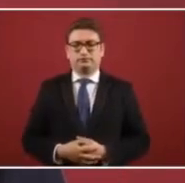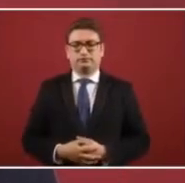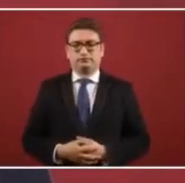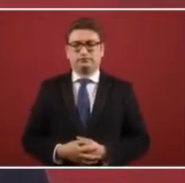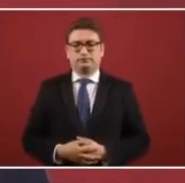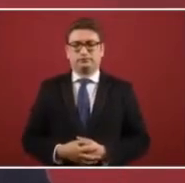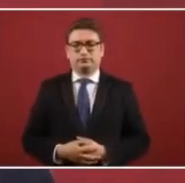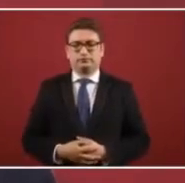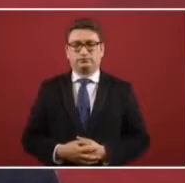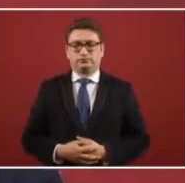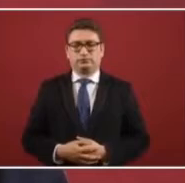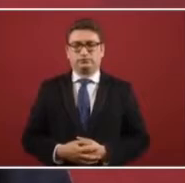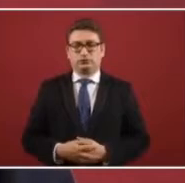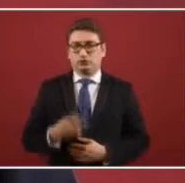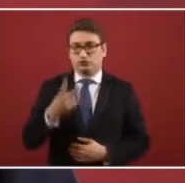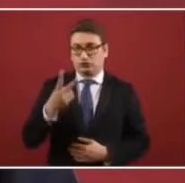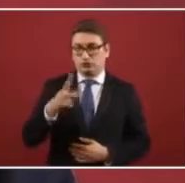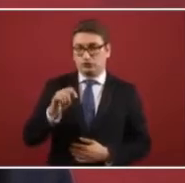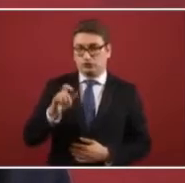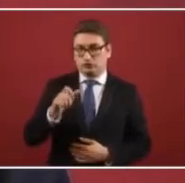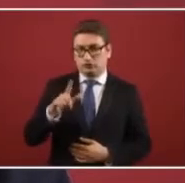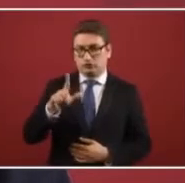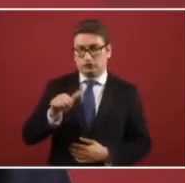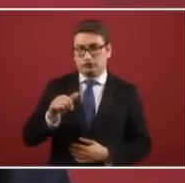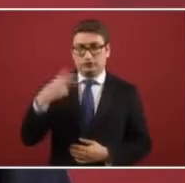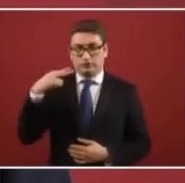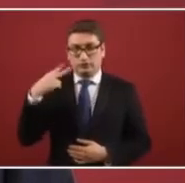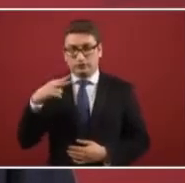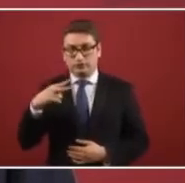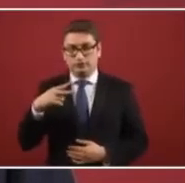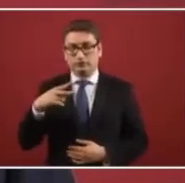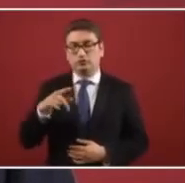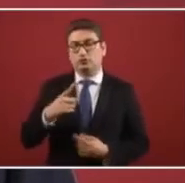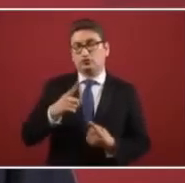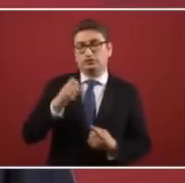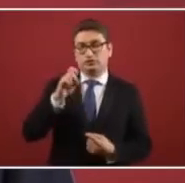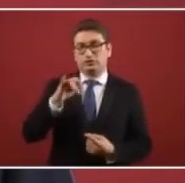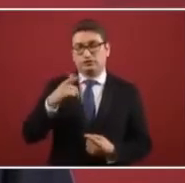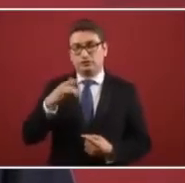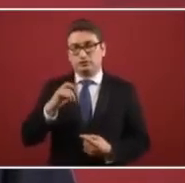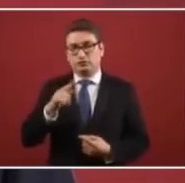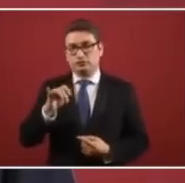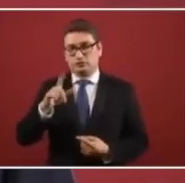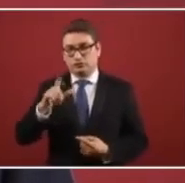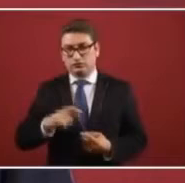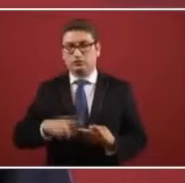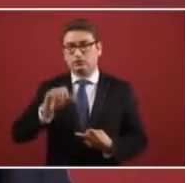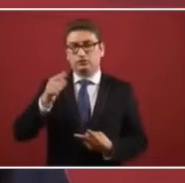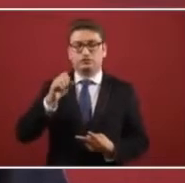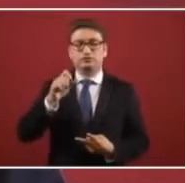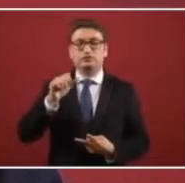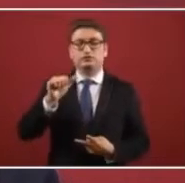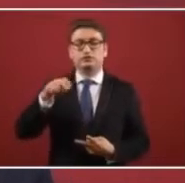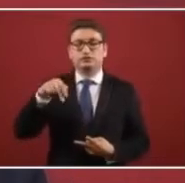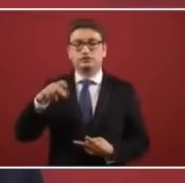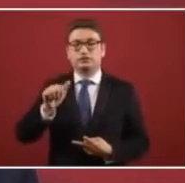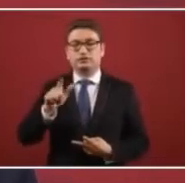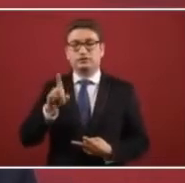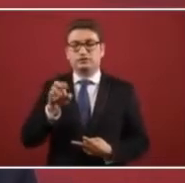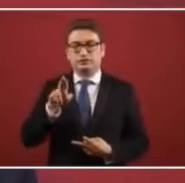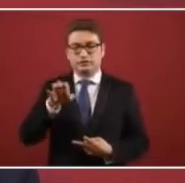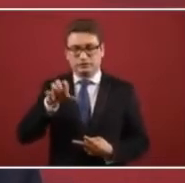two were from Tuxtla, and one was from Santiago Tuxtla,